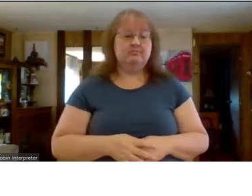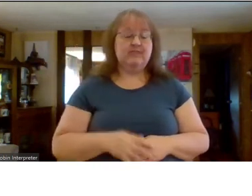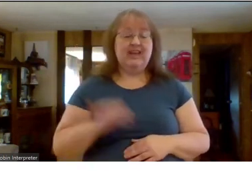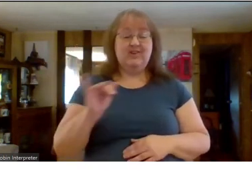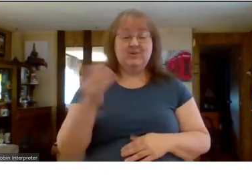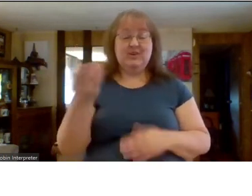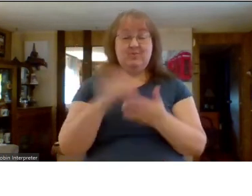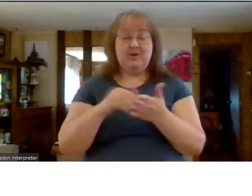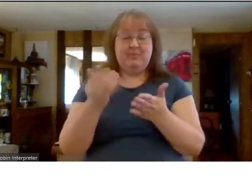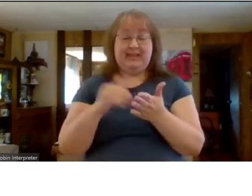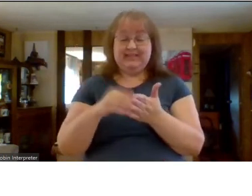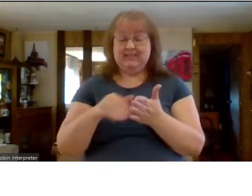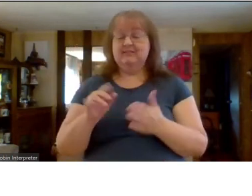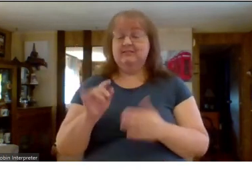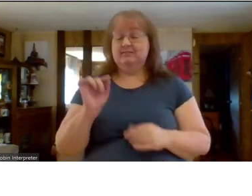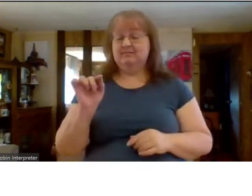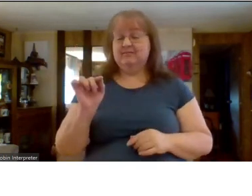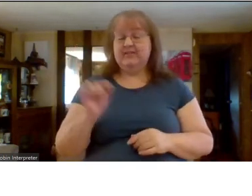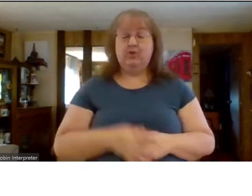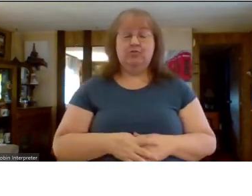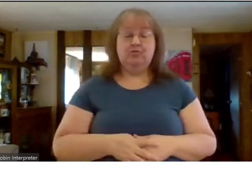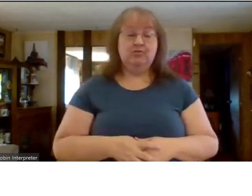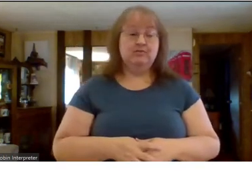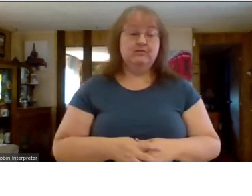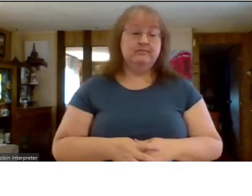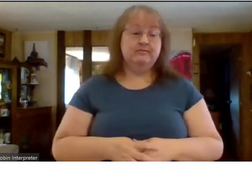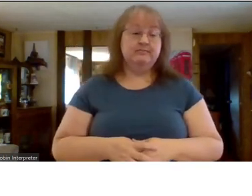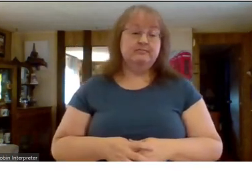18.18. It's repeating right there.